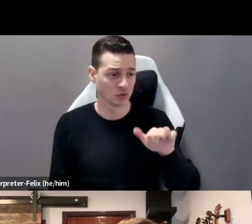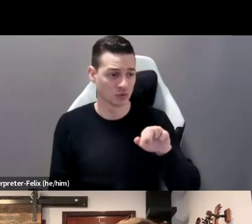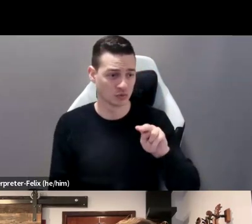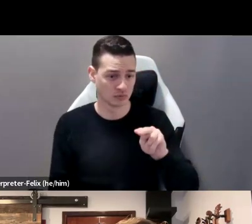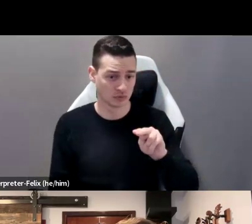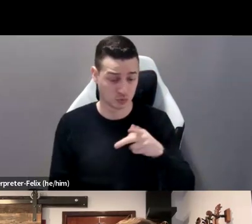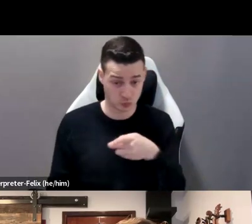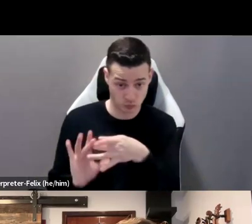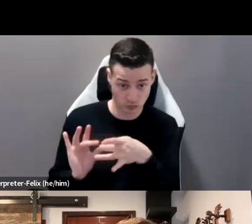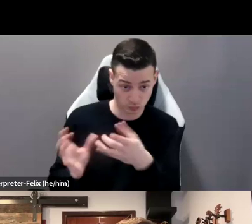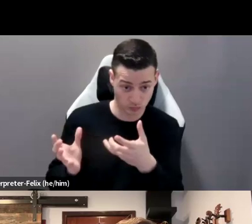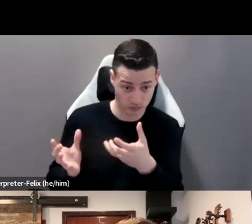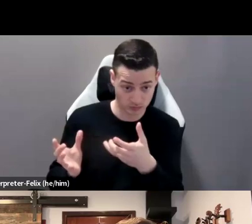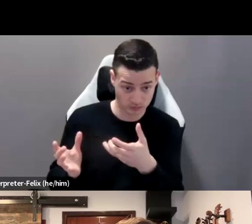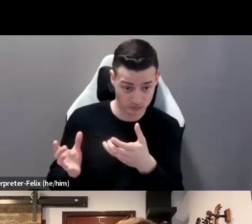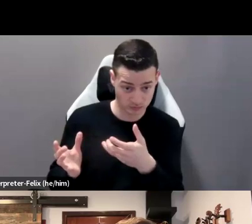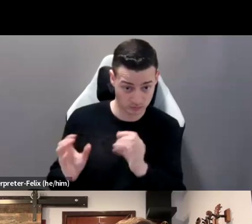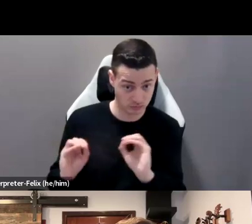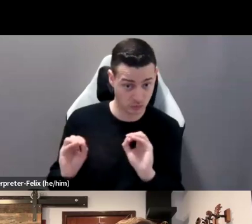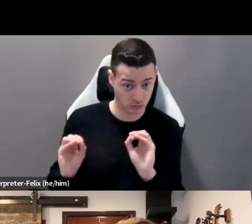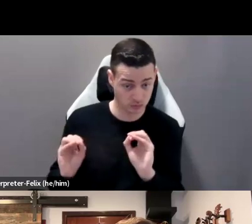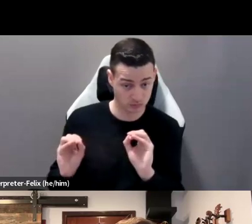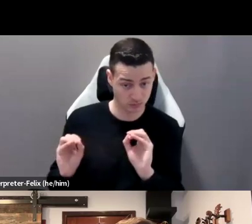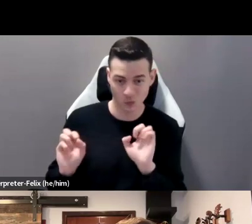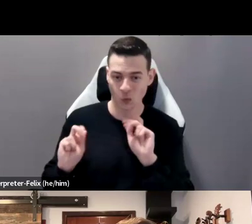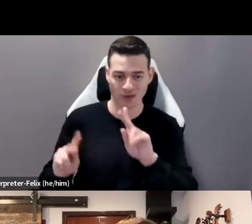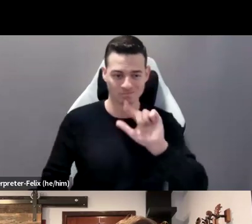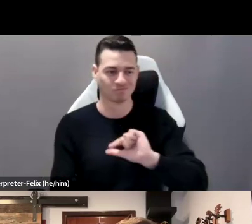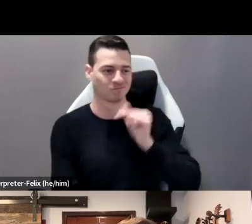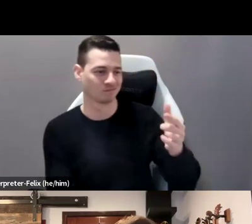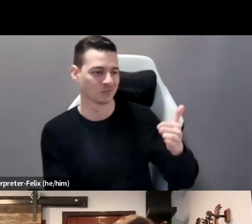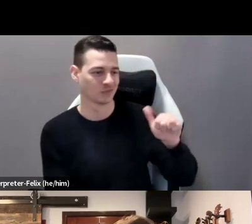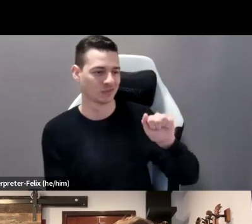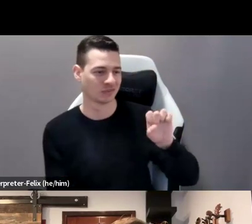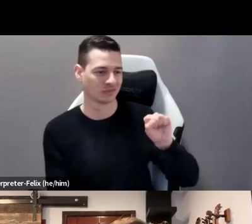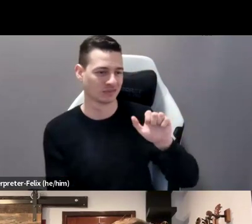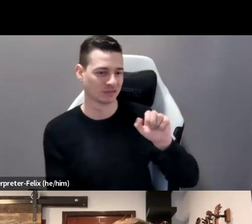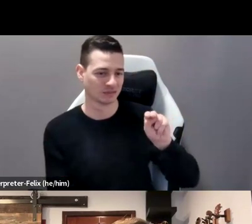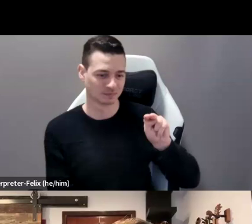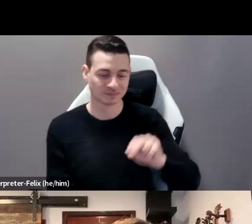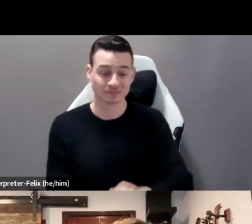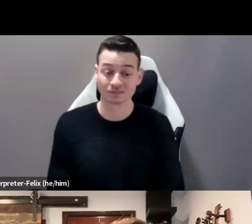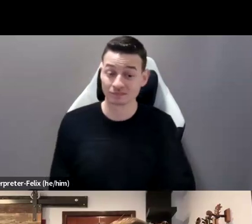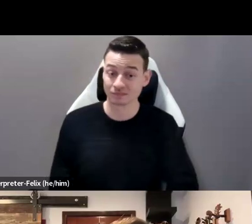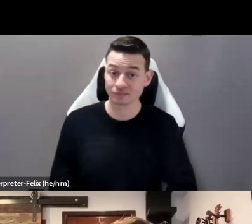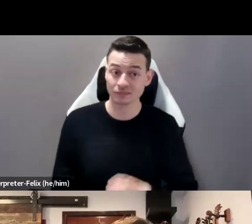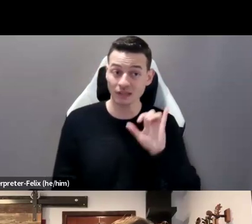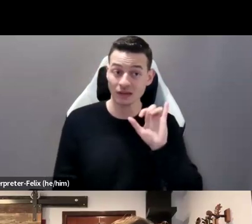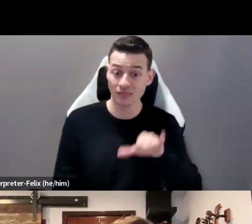You had something to say? No? All right, Jason, to you. Yeah. That was actually a great leeway